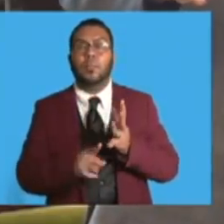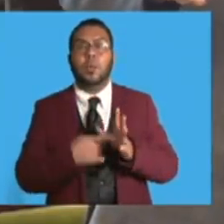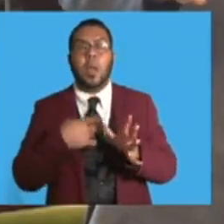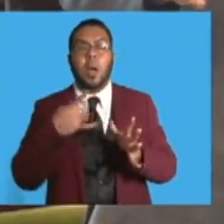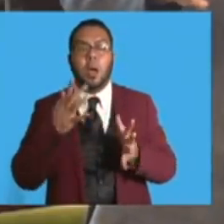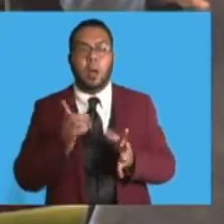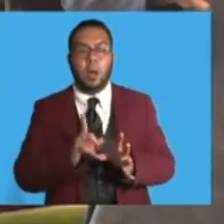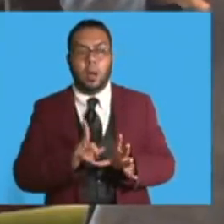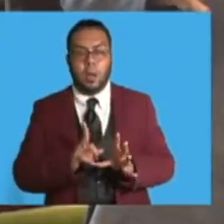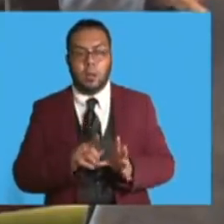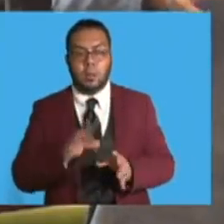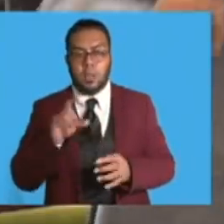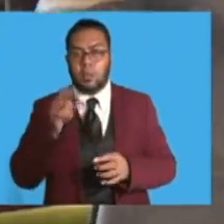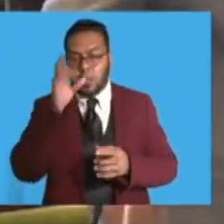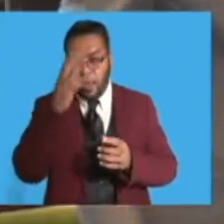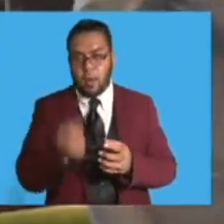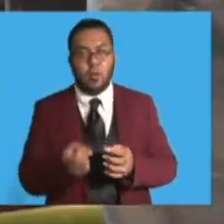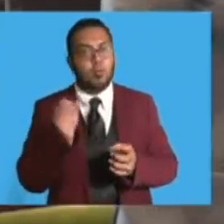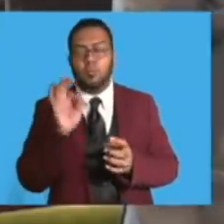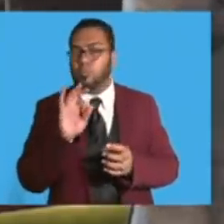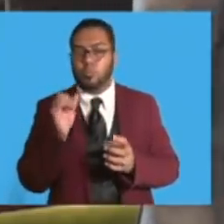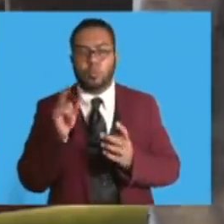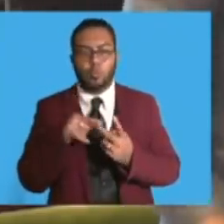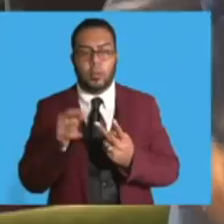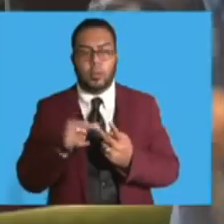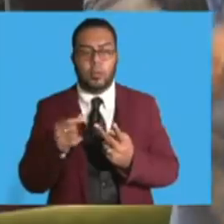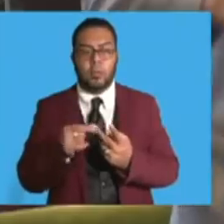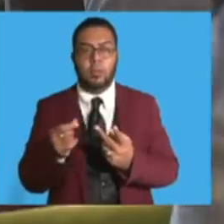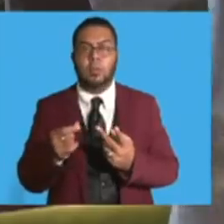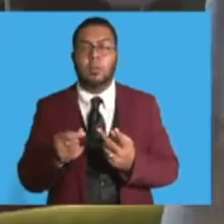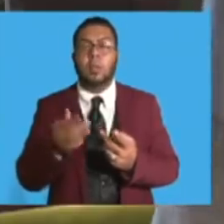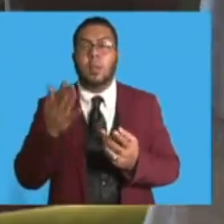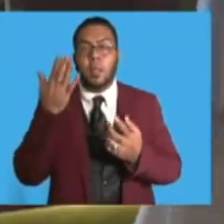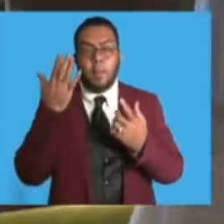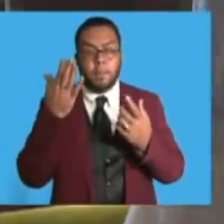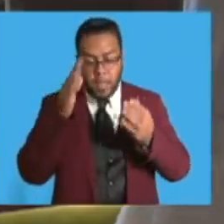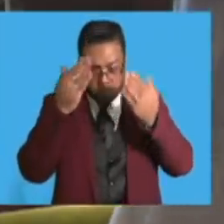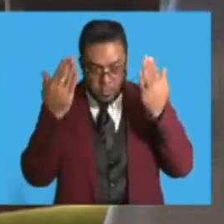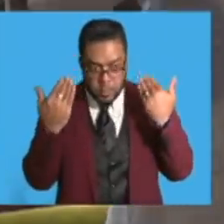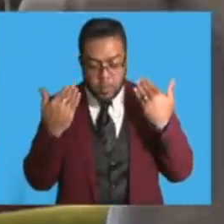elections under the Constitution, Madam Speaker. That was her choice. Madam Speaker,